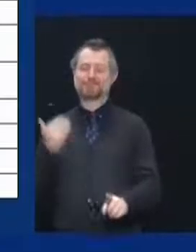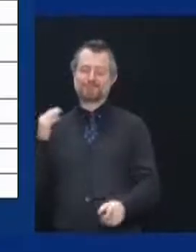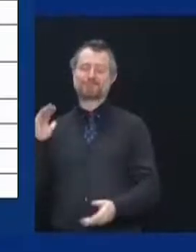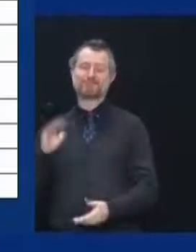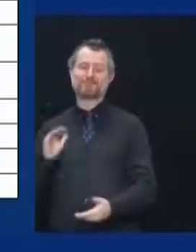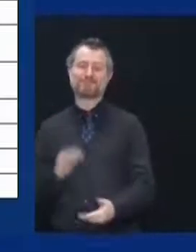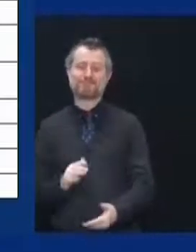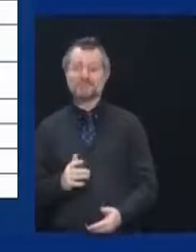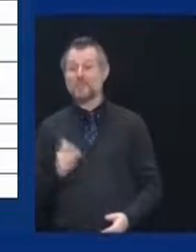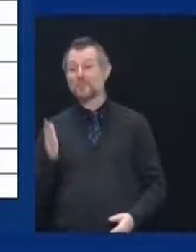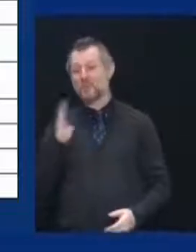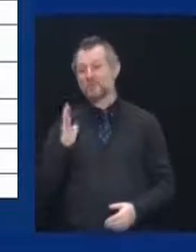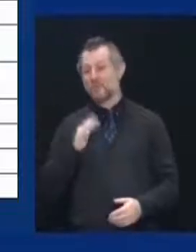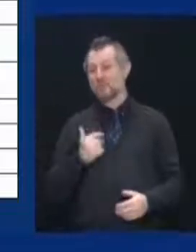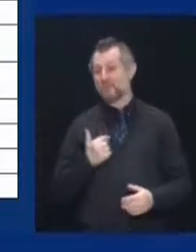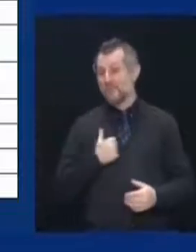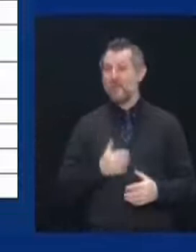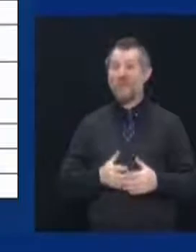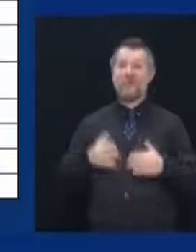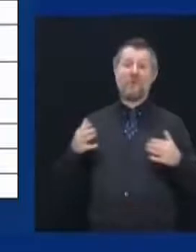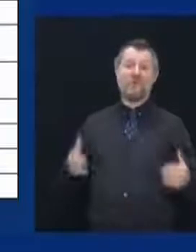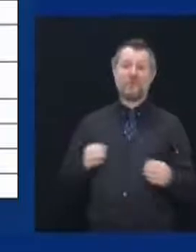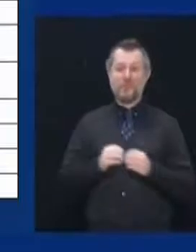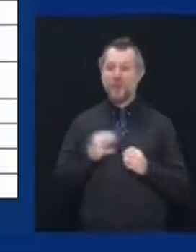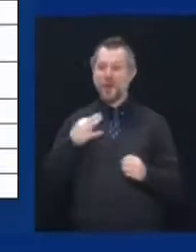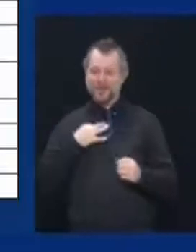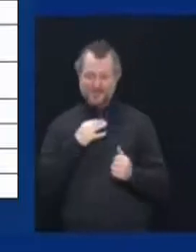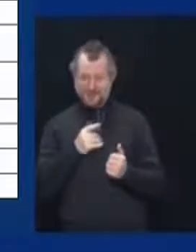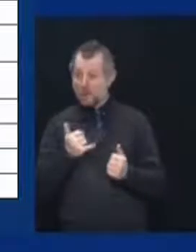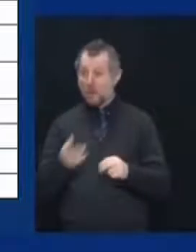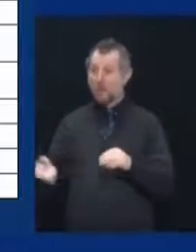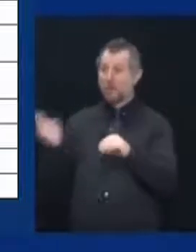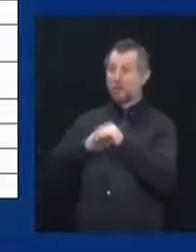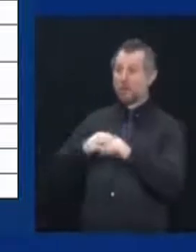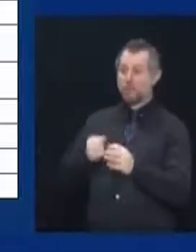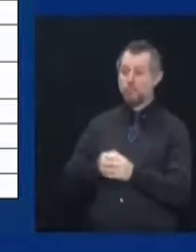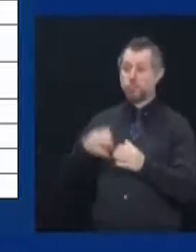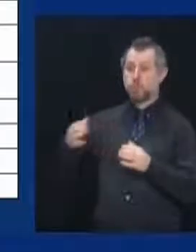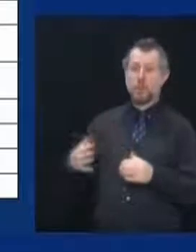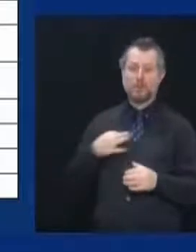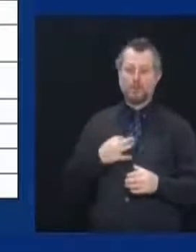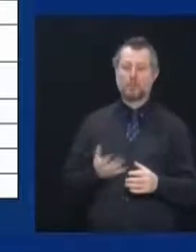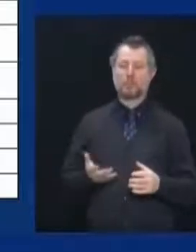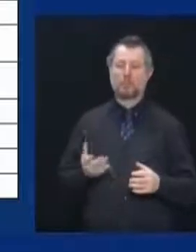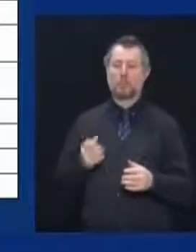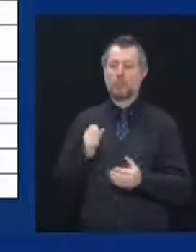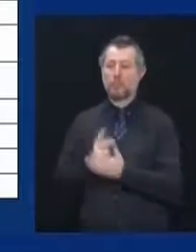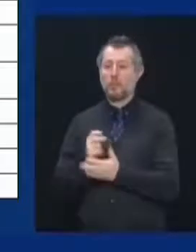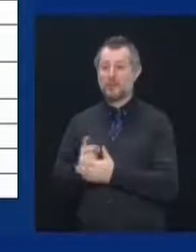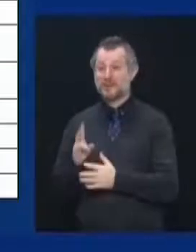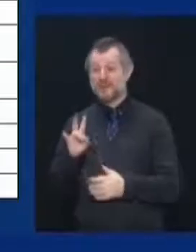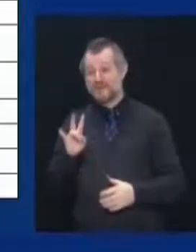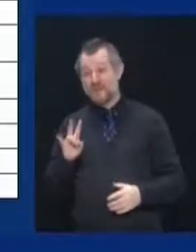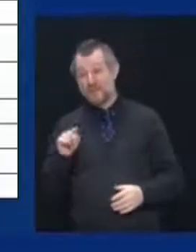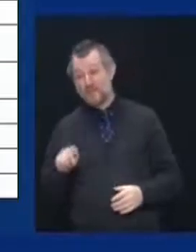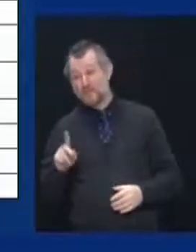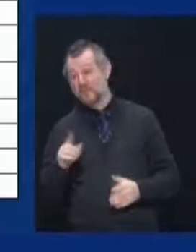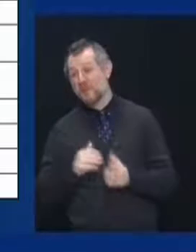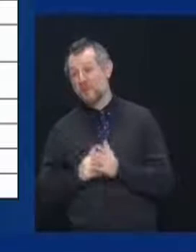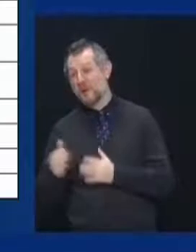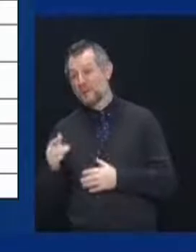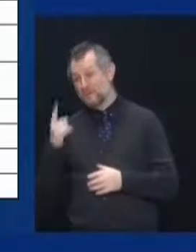need. What you can't get past mathematically is 7 million people